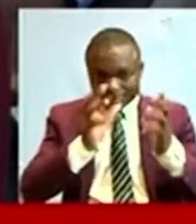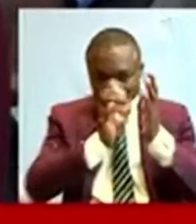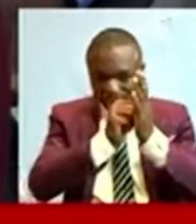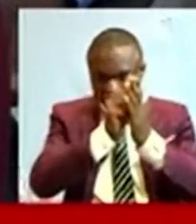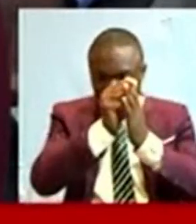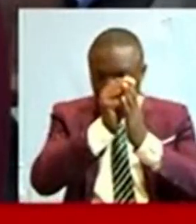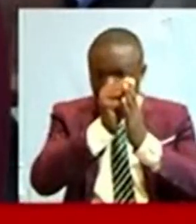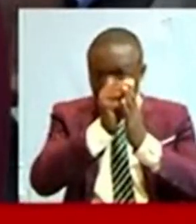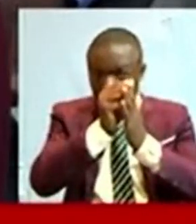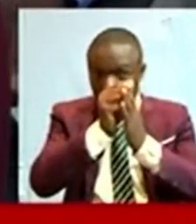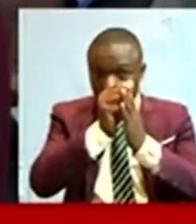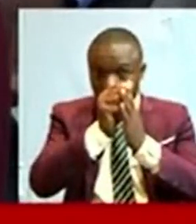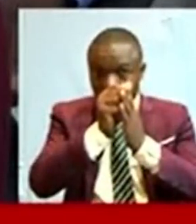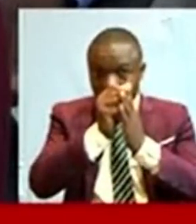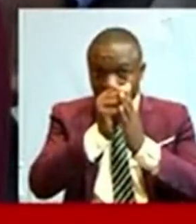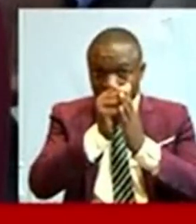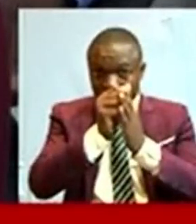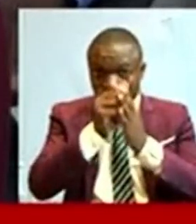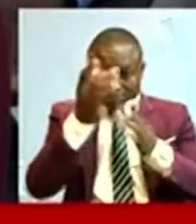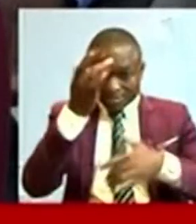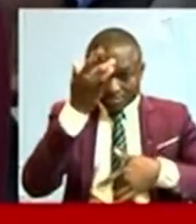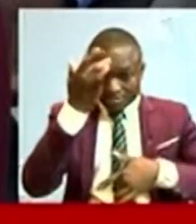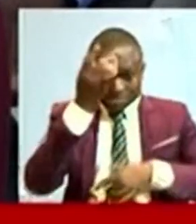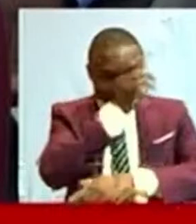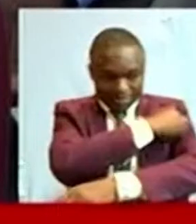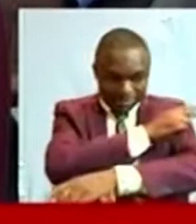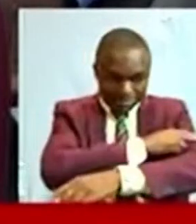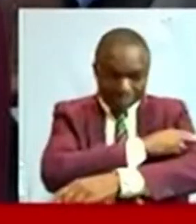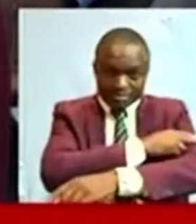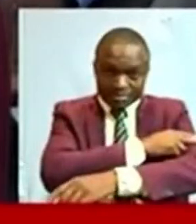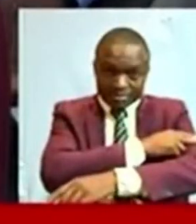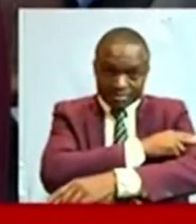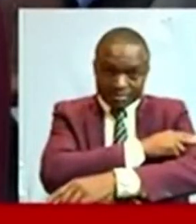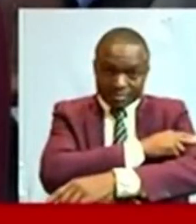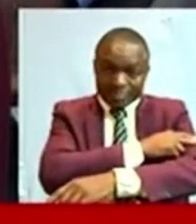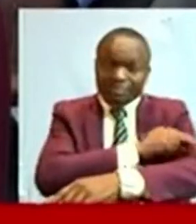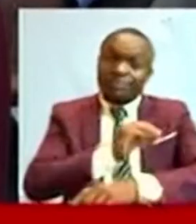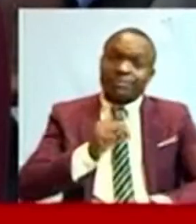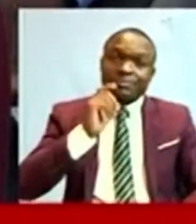Hospital, the obsolete equipment, which unfortunately for